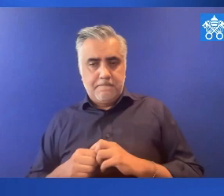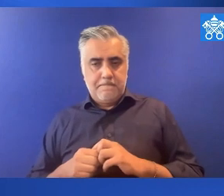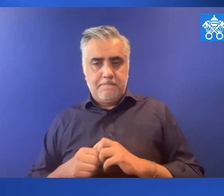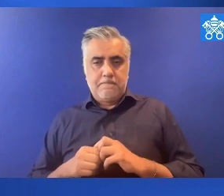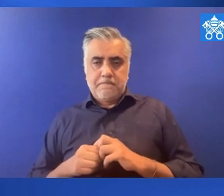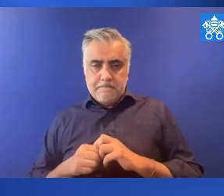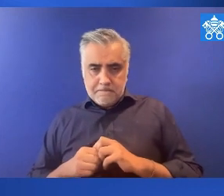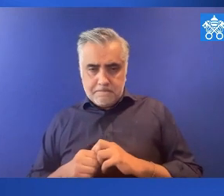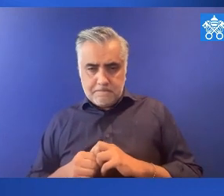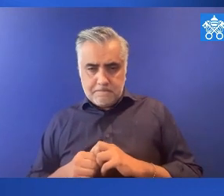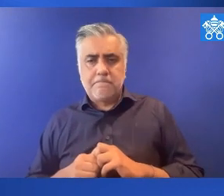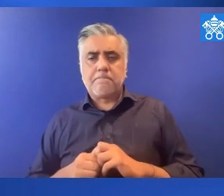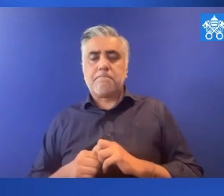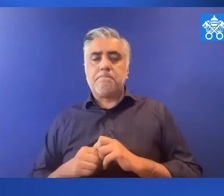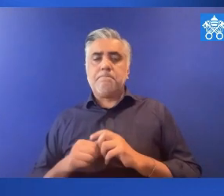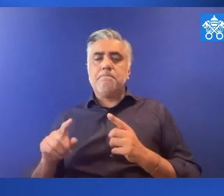and that which is not.